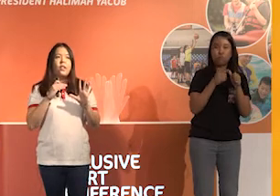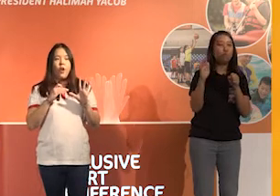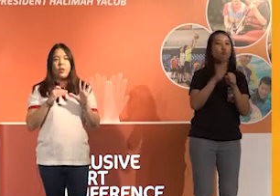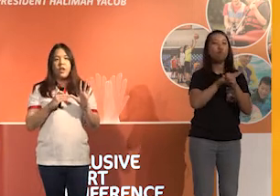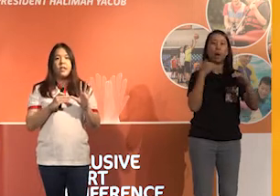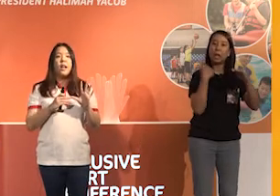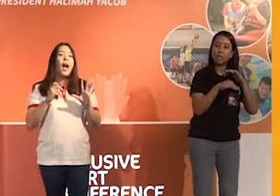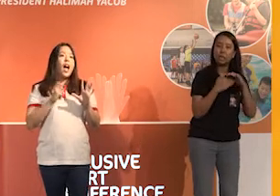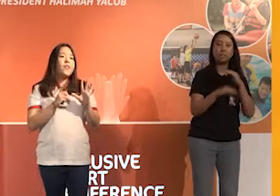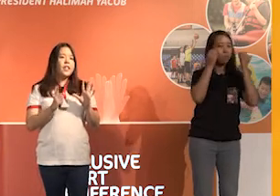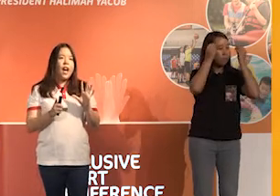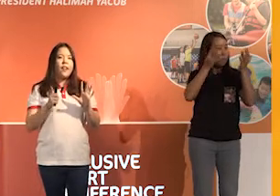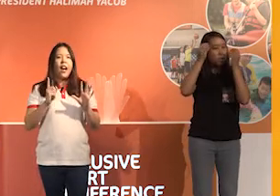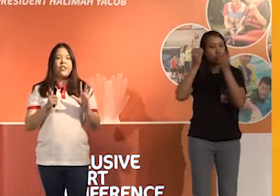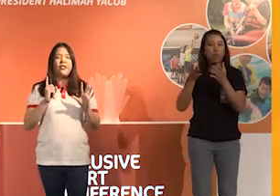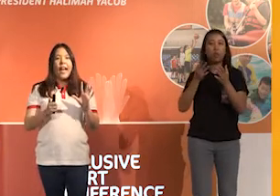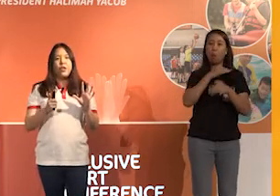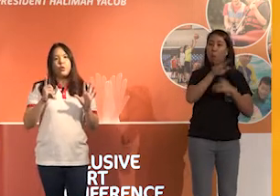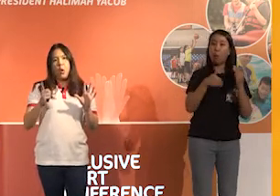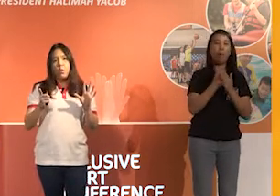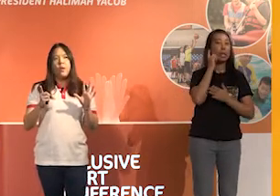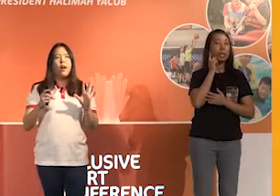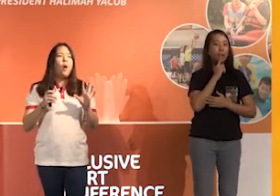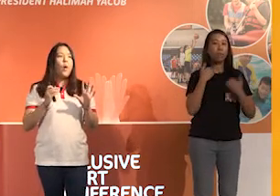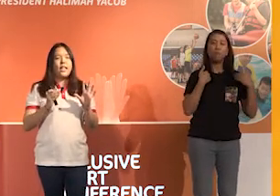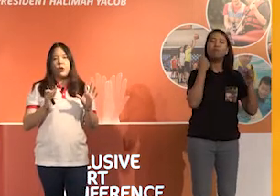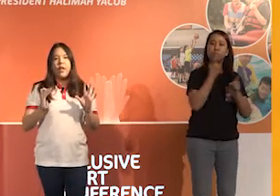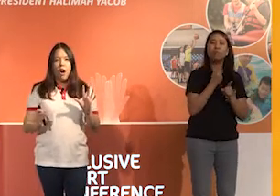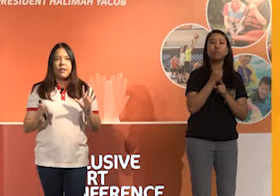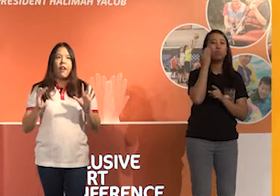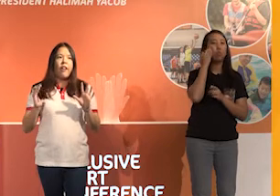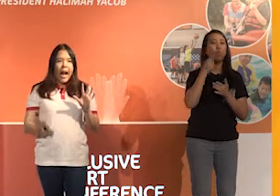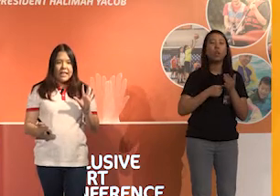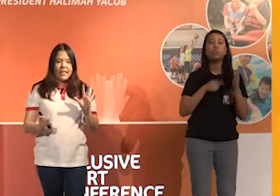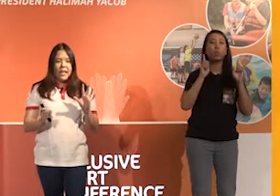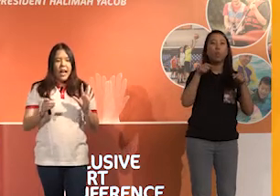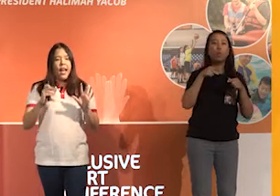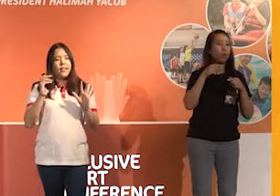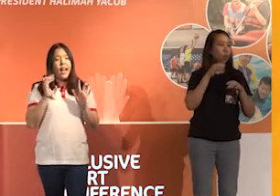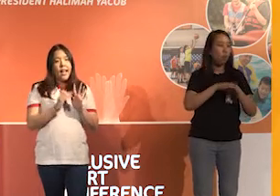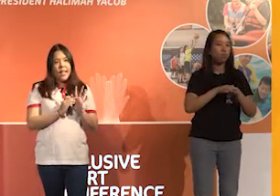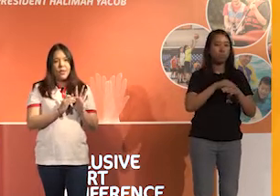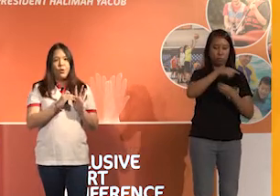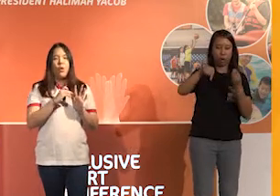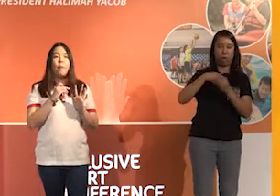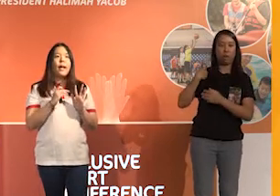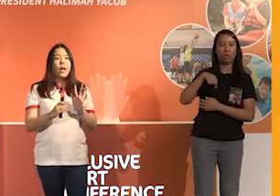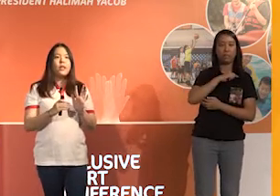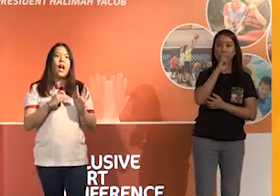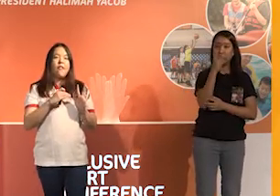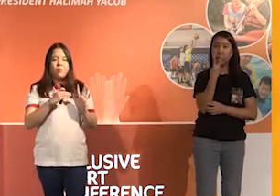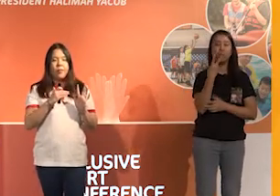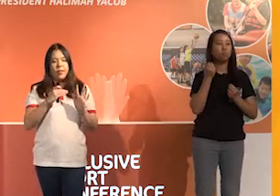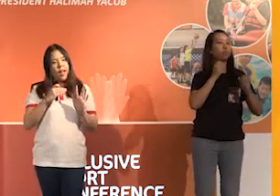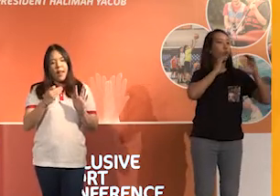to information. Every deaf has a right to know what is going on around us. And second thing, to communicate